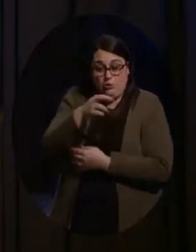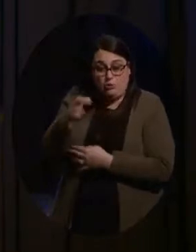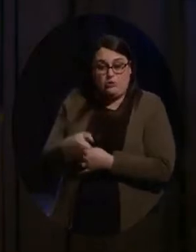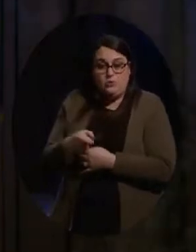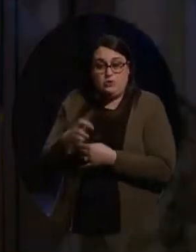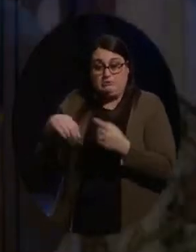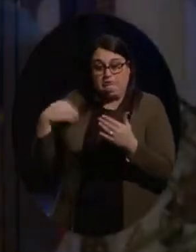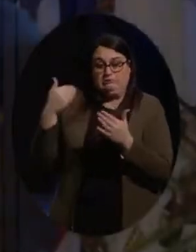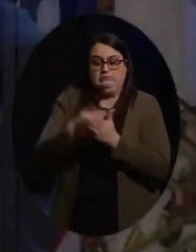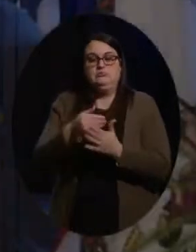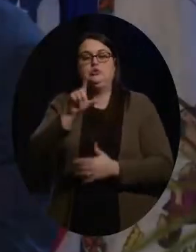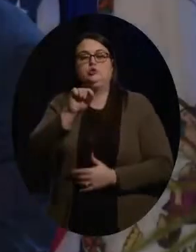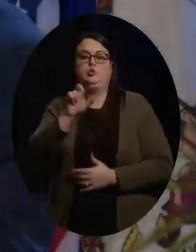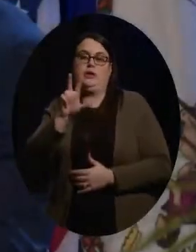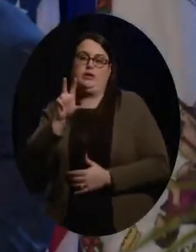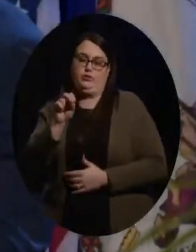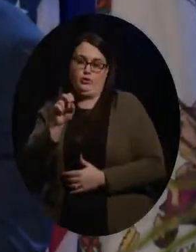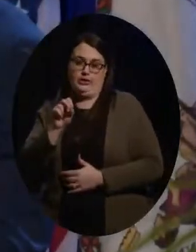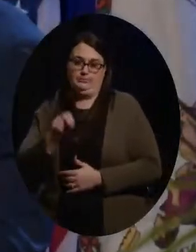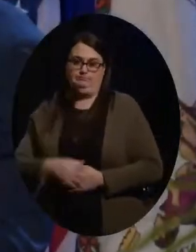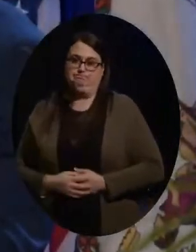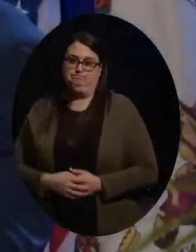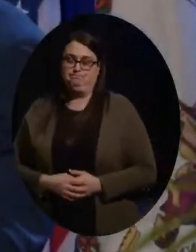by 2030.